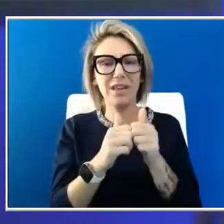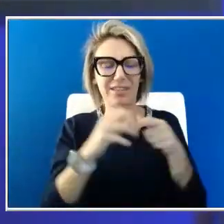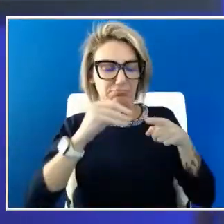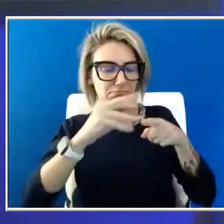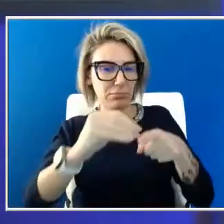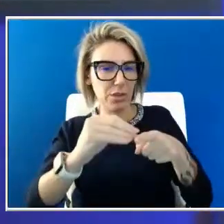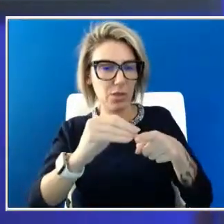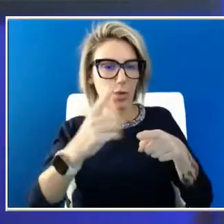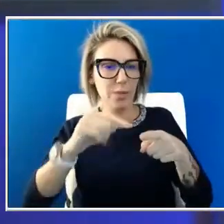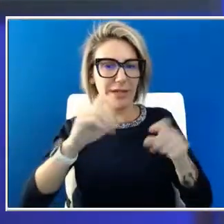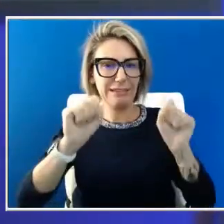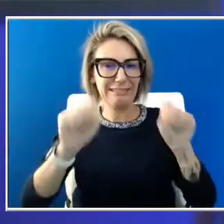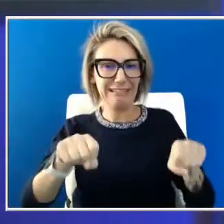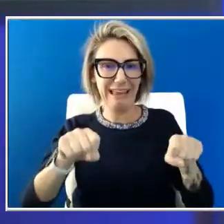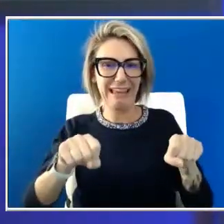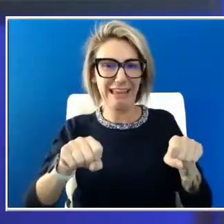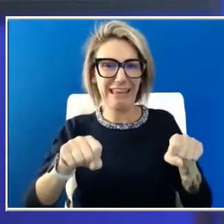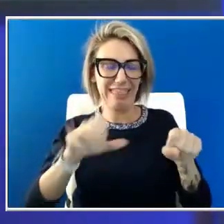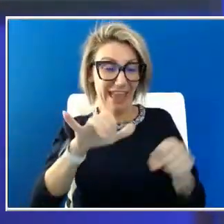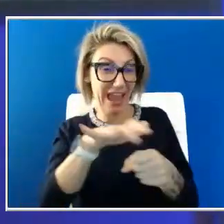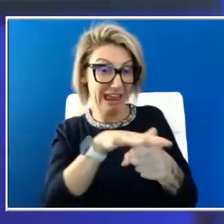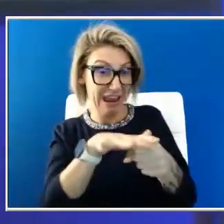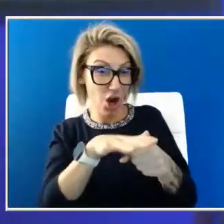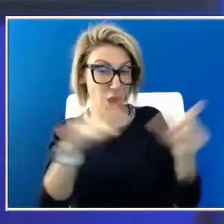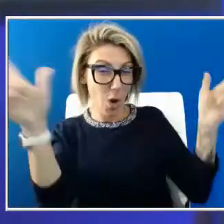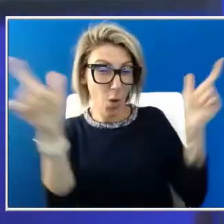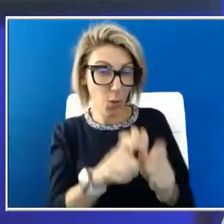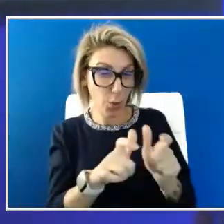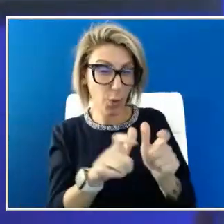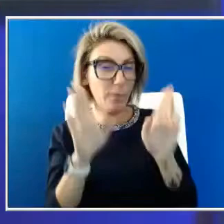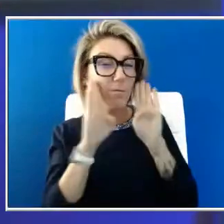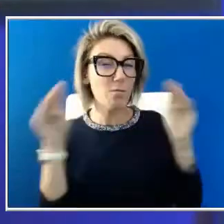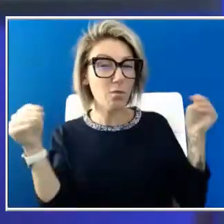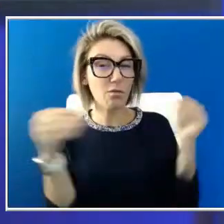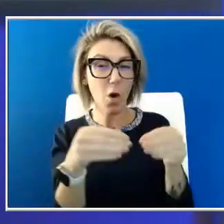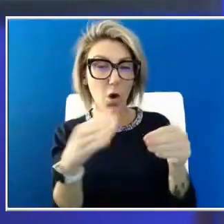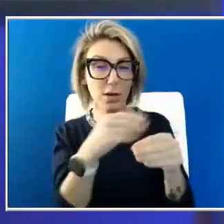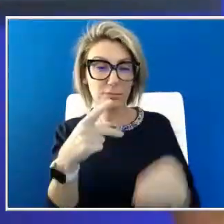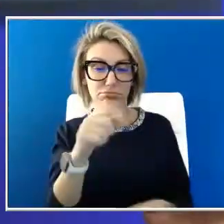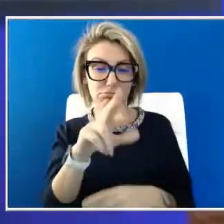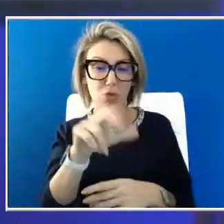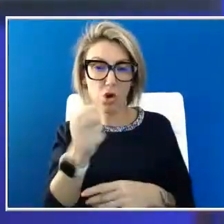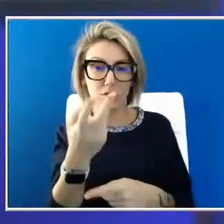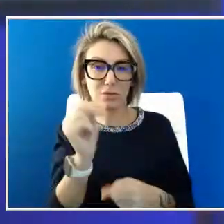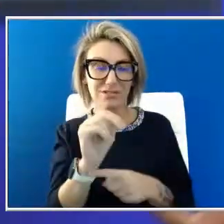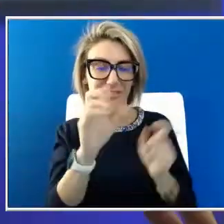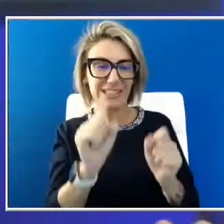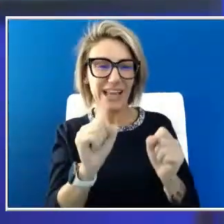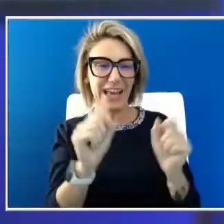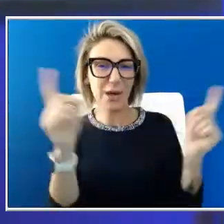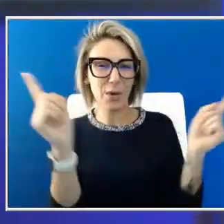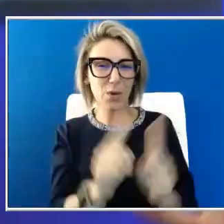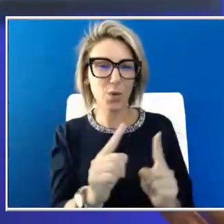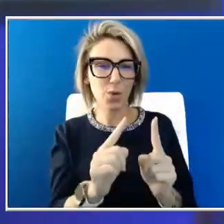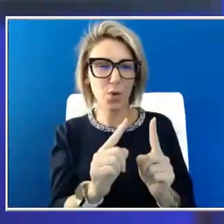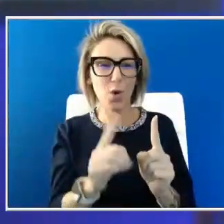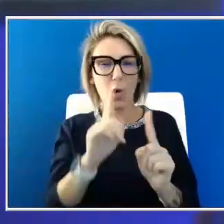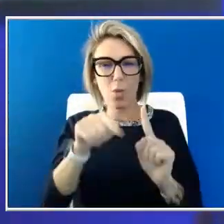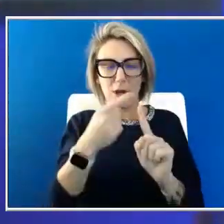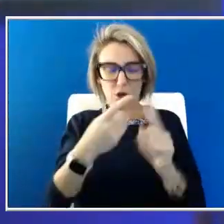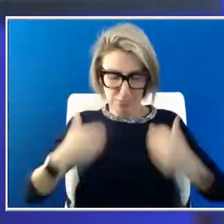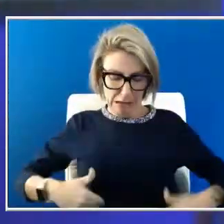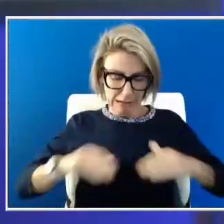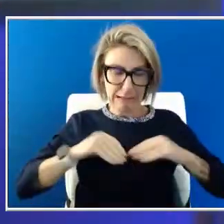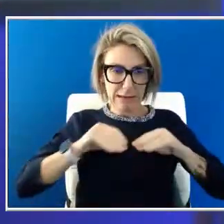we can hit the area where we need to treat, and also protons is able to reduce the dose to other surrounding